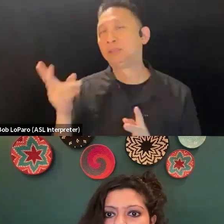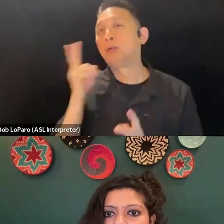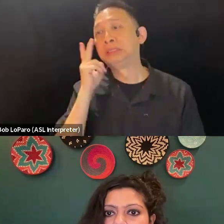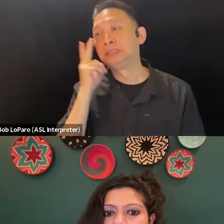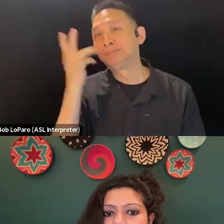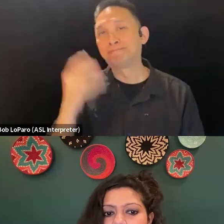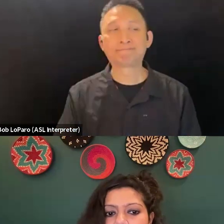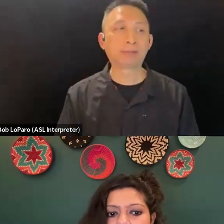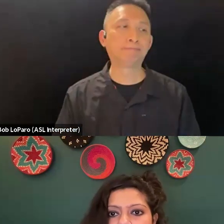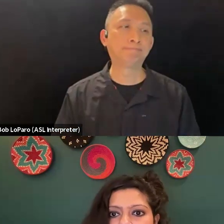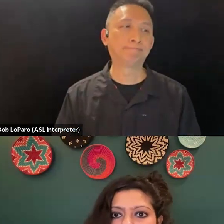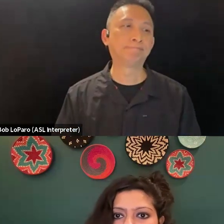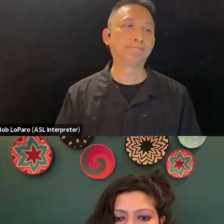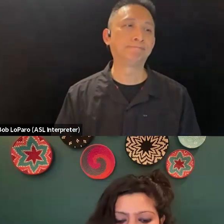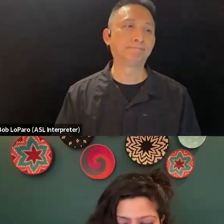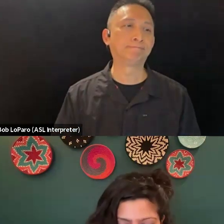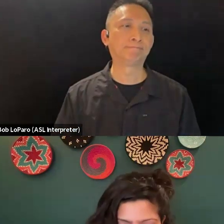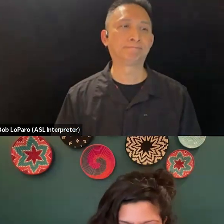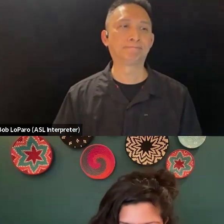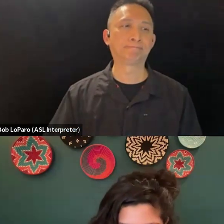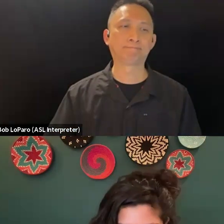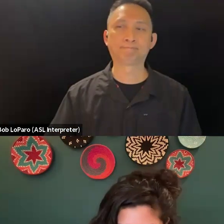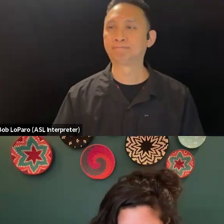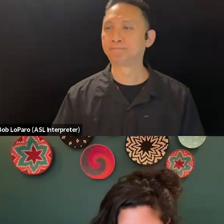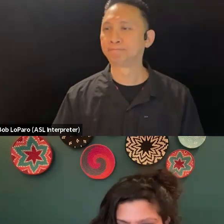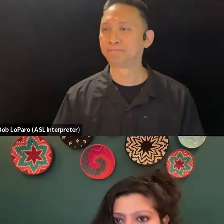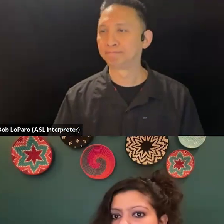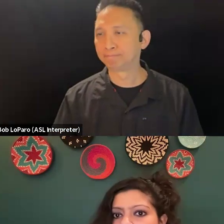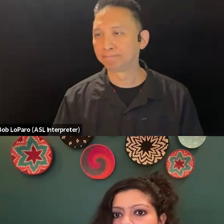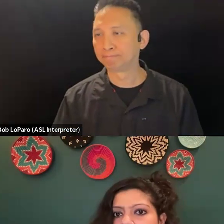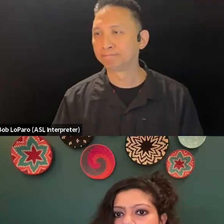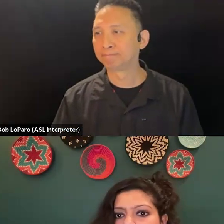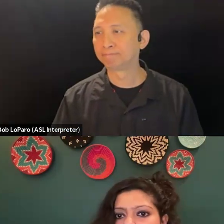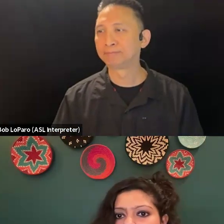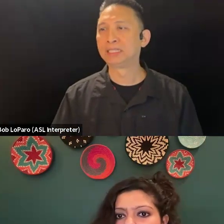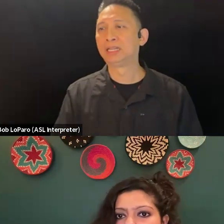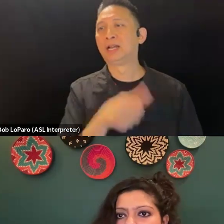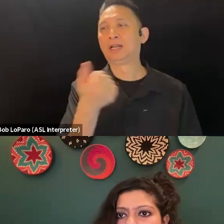the purview of it, not to critique the purview that was.